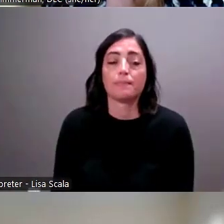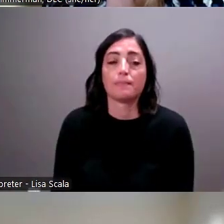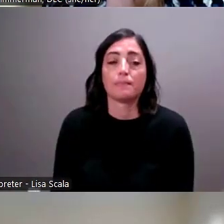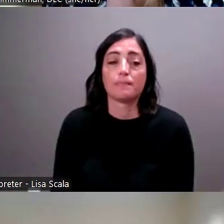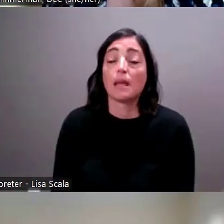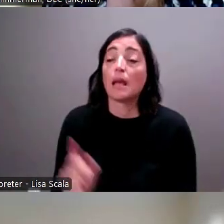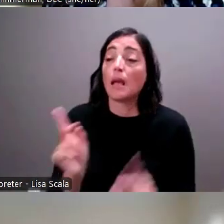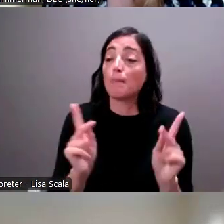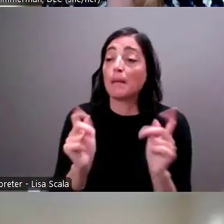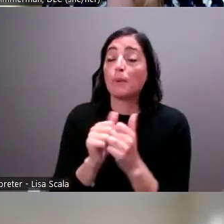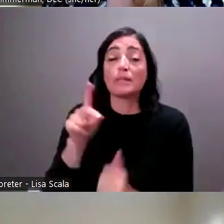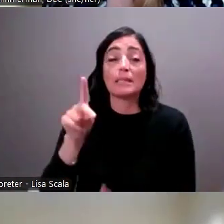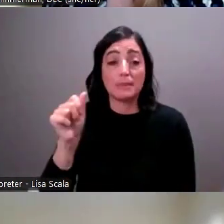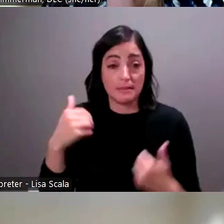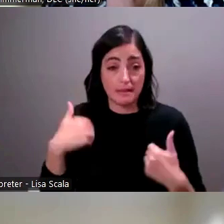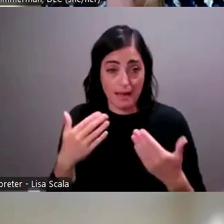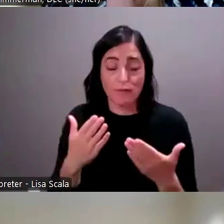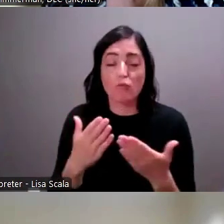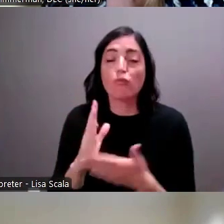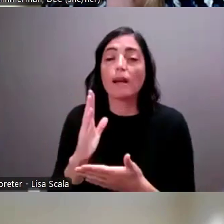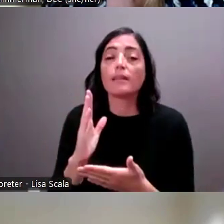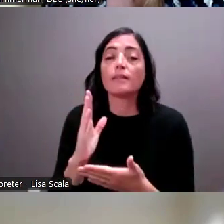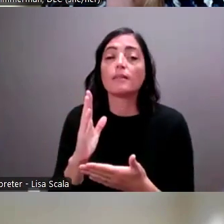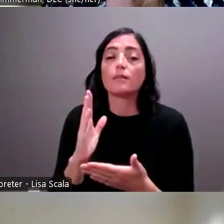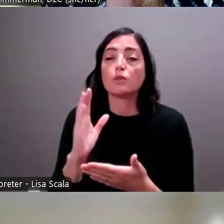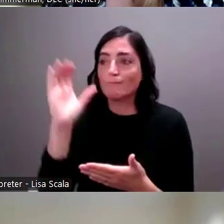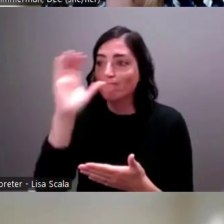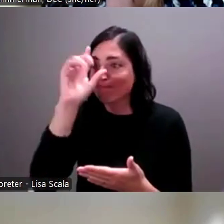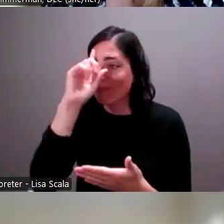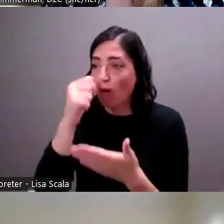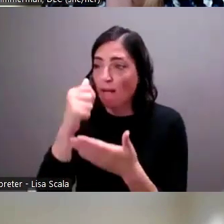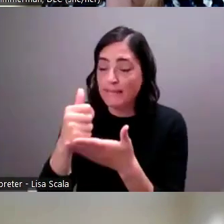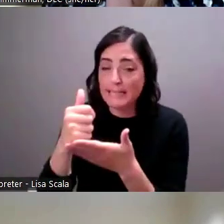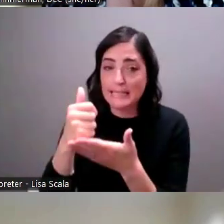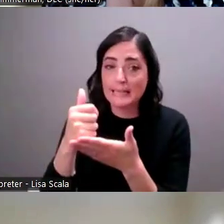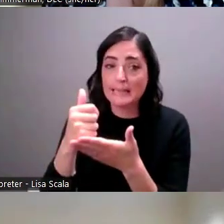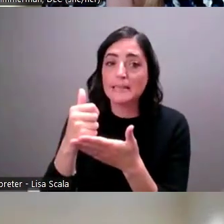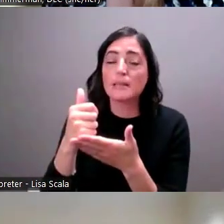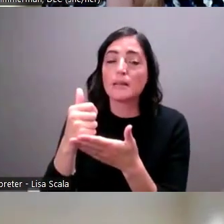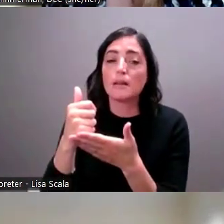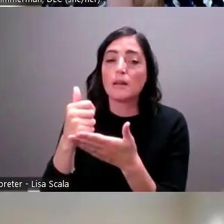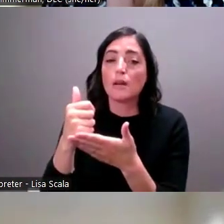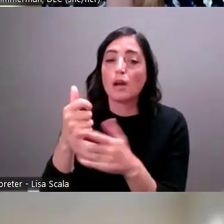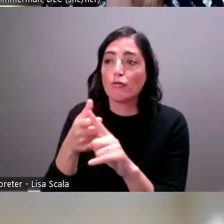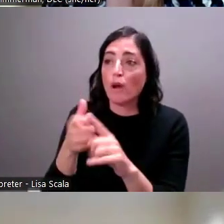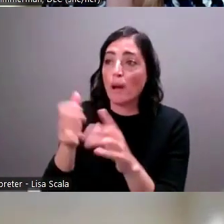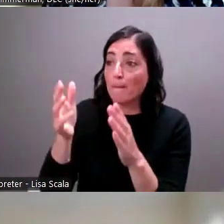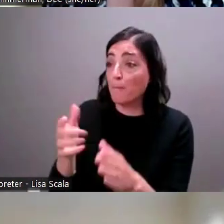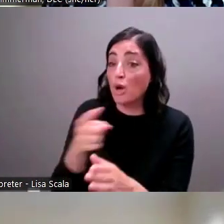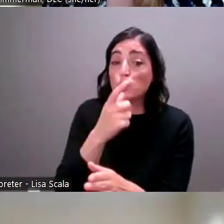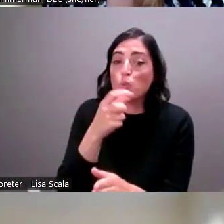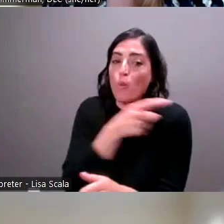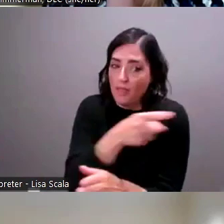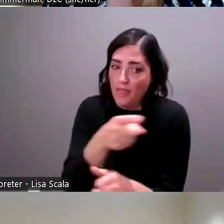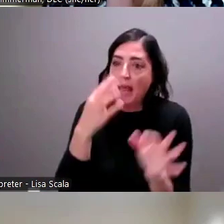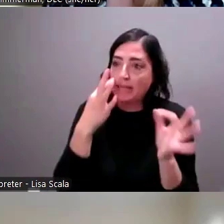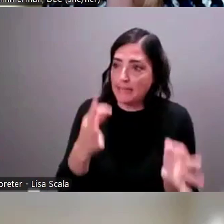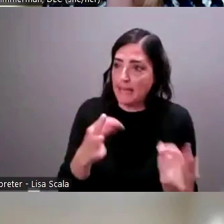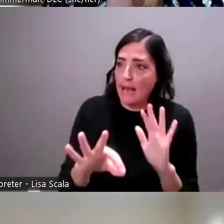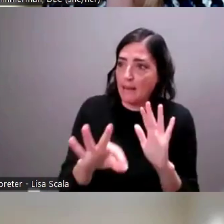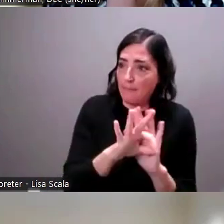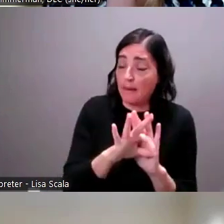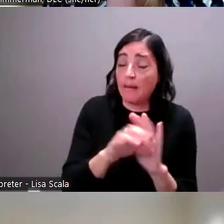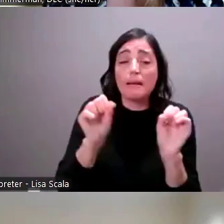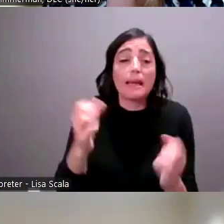People with disabilities have the right to seek assistance from a person of their choice. That can include a poll